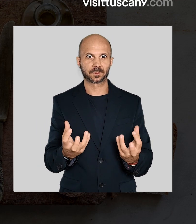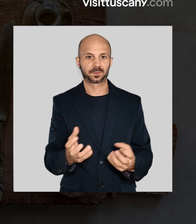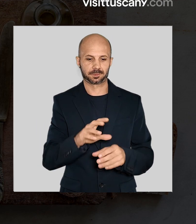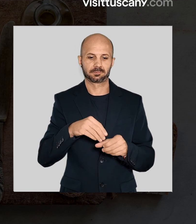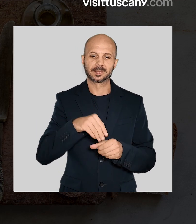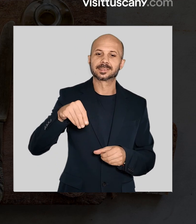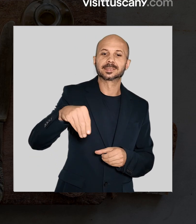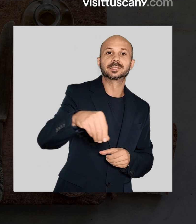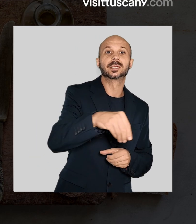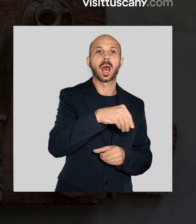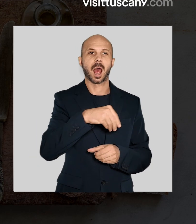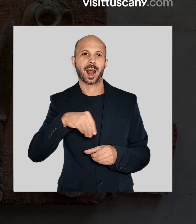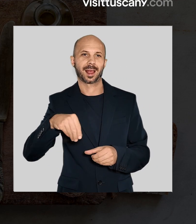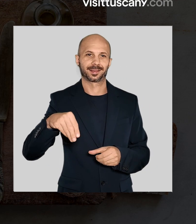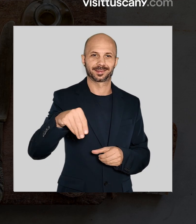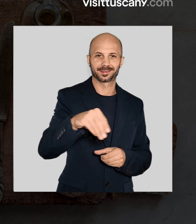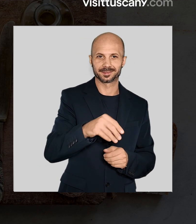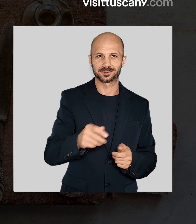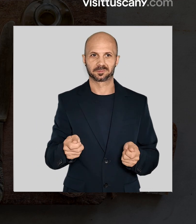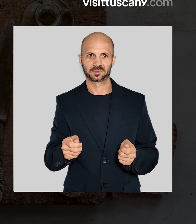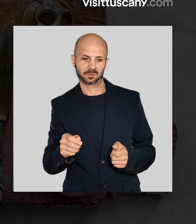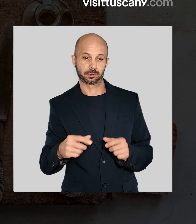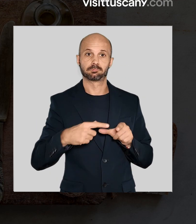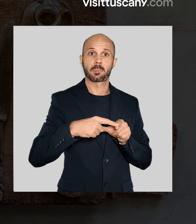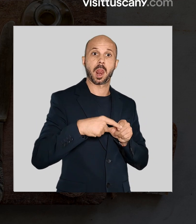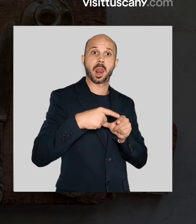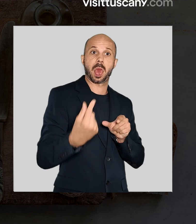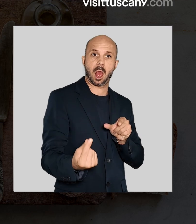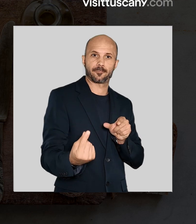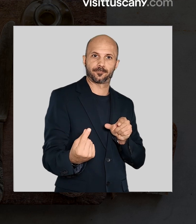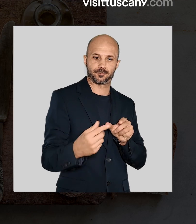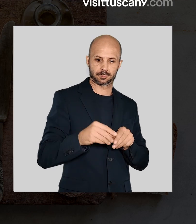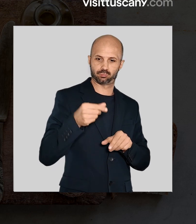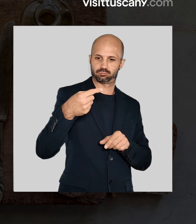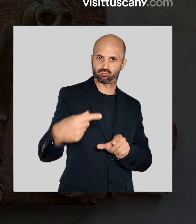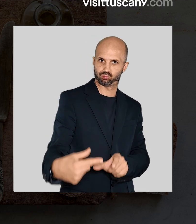Rinse the chicken liver and add it to the saucepan along with the bay leaf.